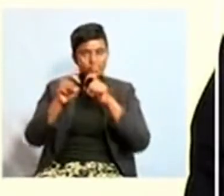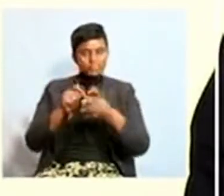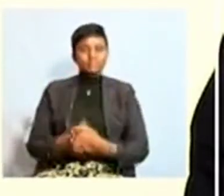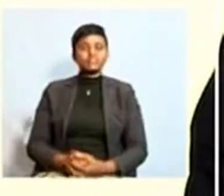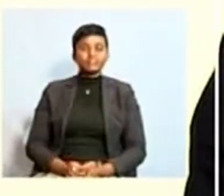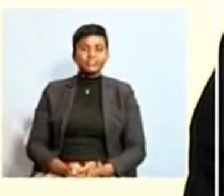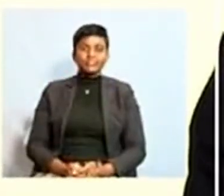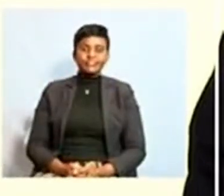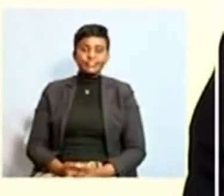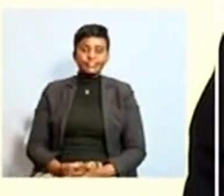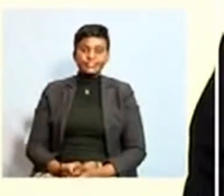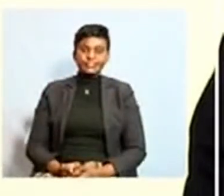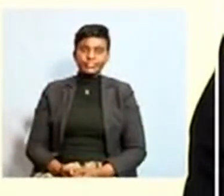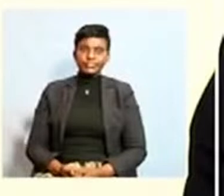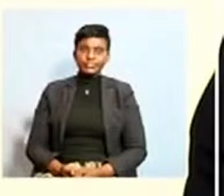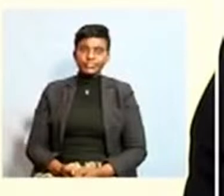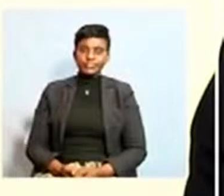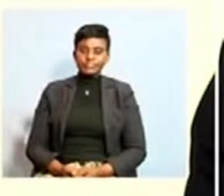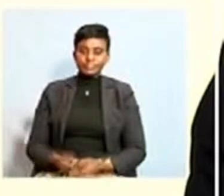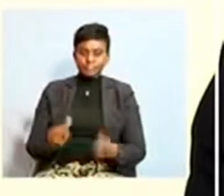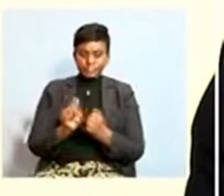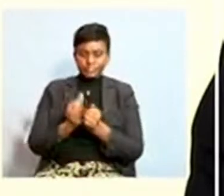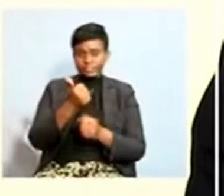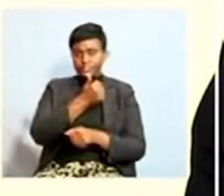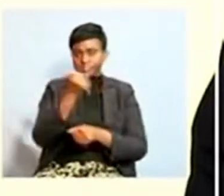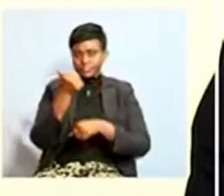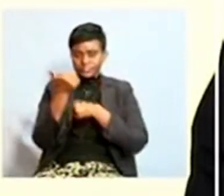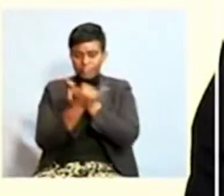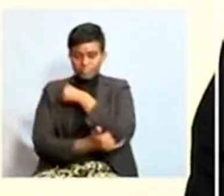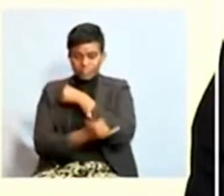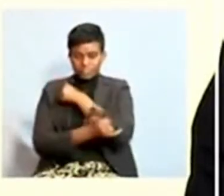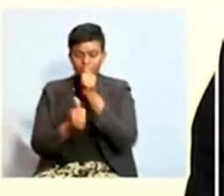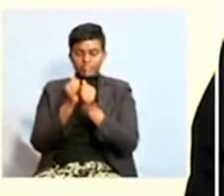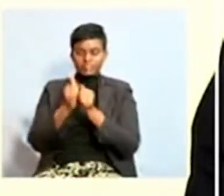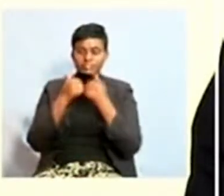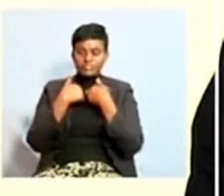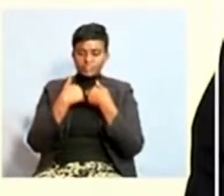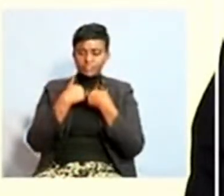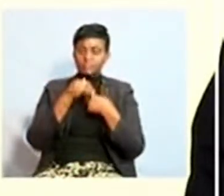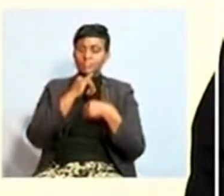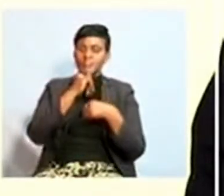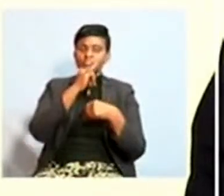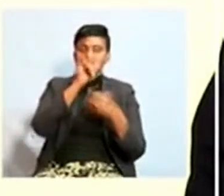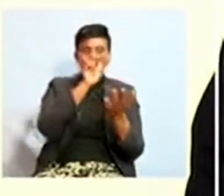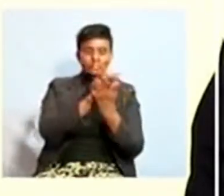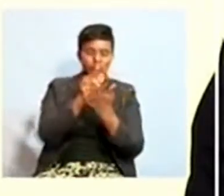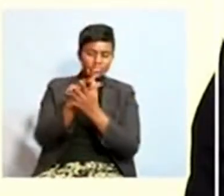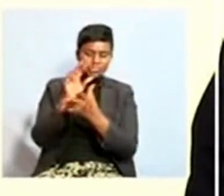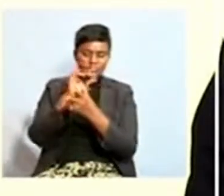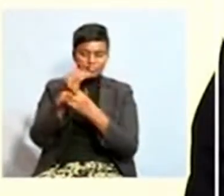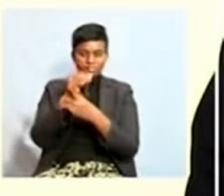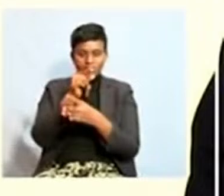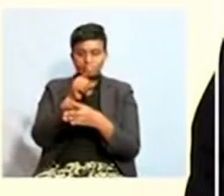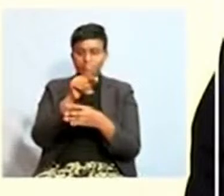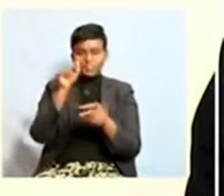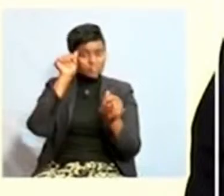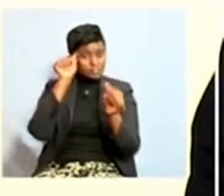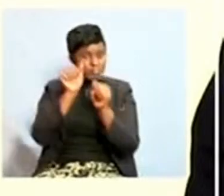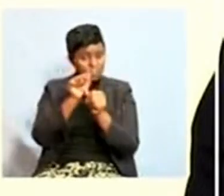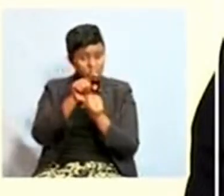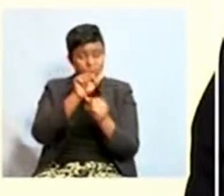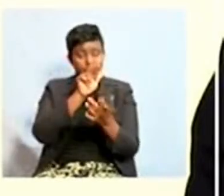In terms of the other countries that have not signed or this